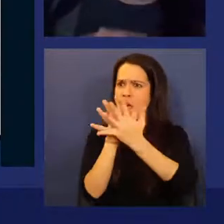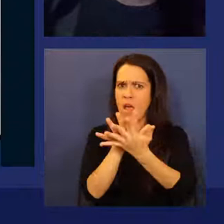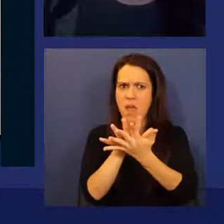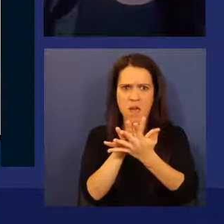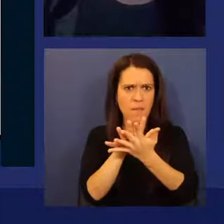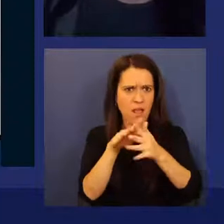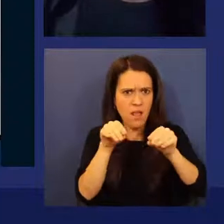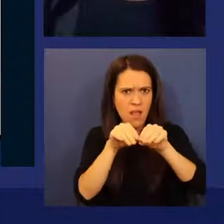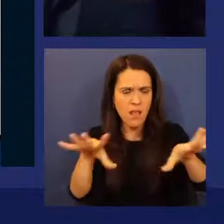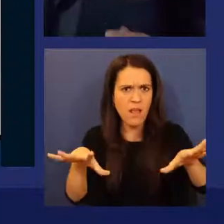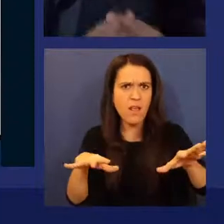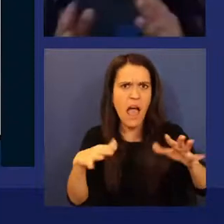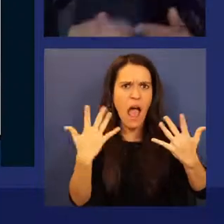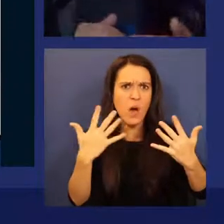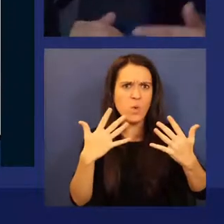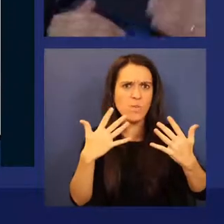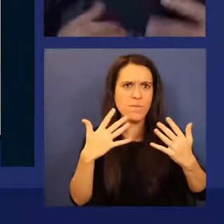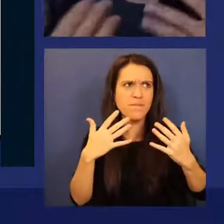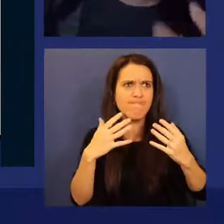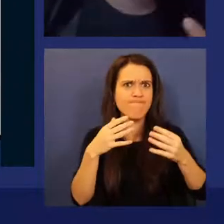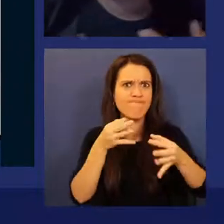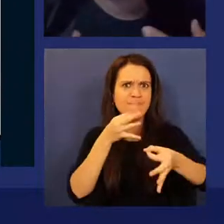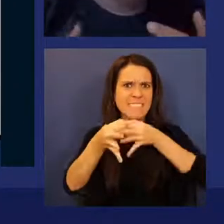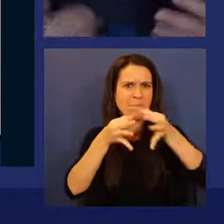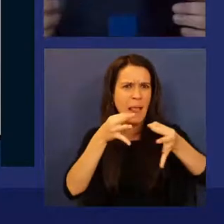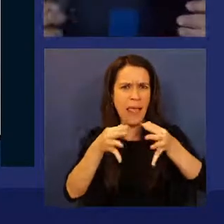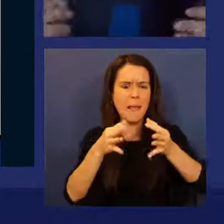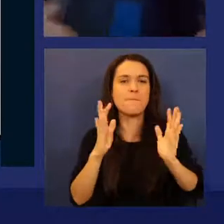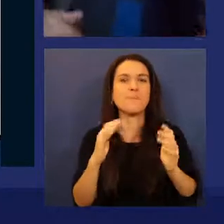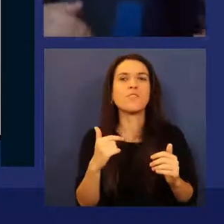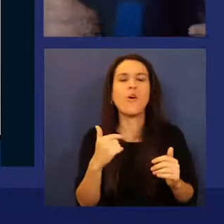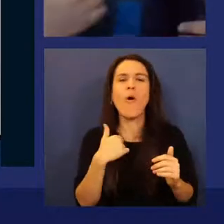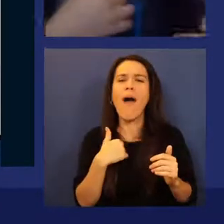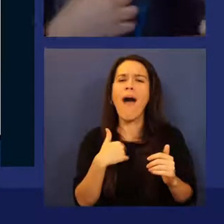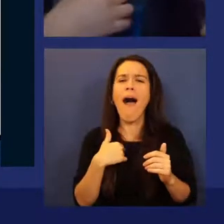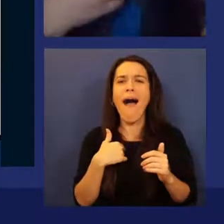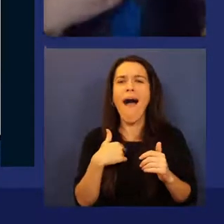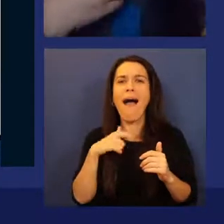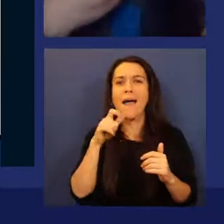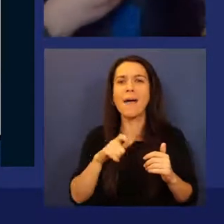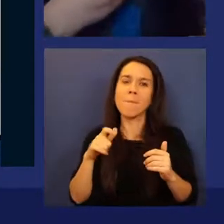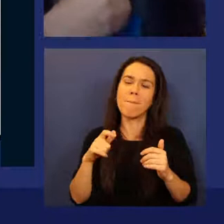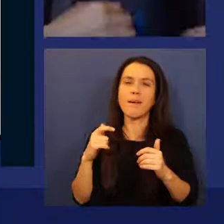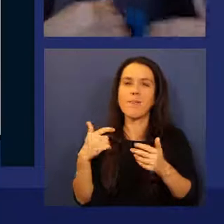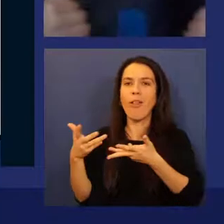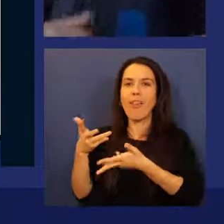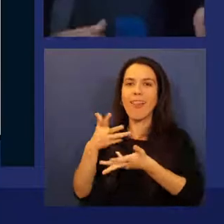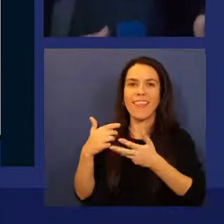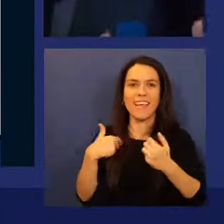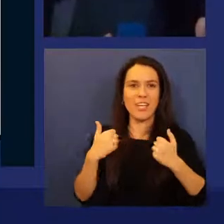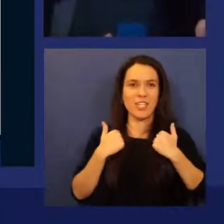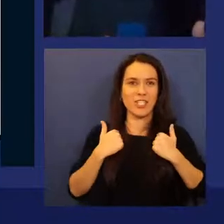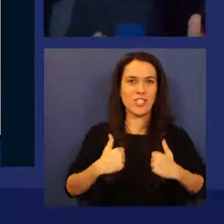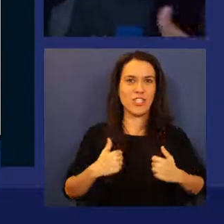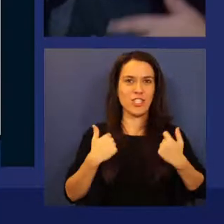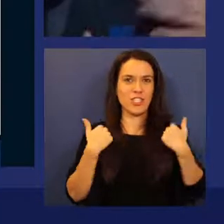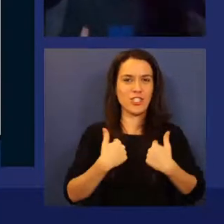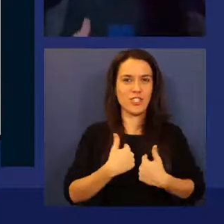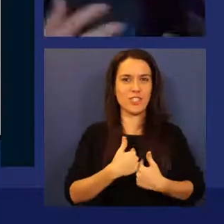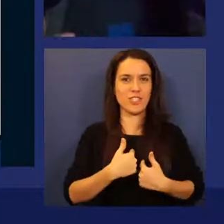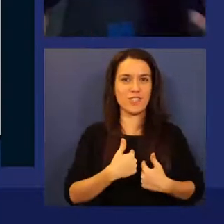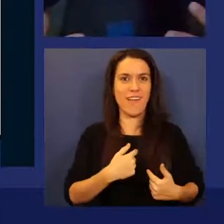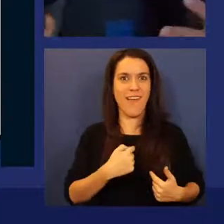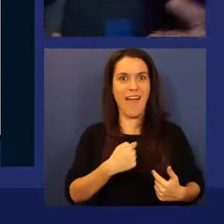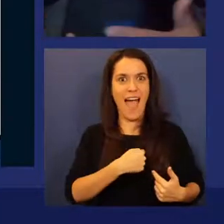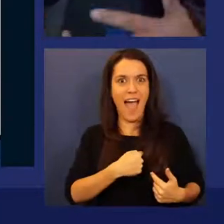for explanation. And when I'm talking to people, I used to wear a shirt, I'm not wearing it today, but that says I heart AI. And when I